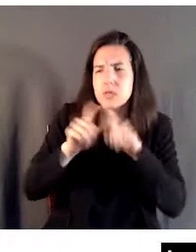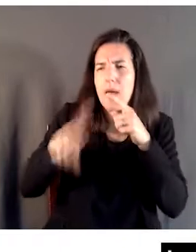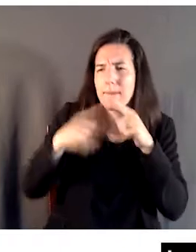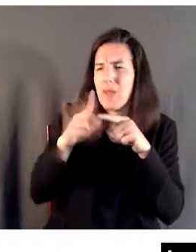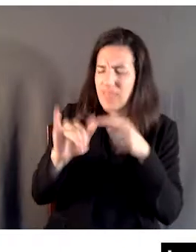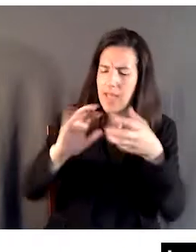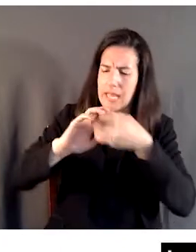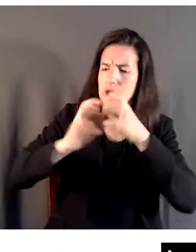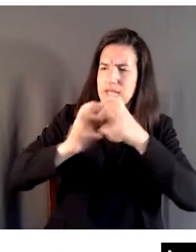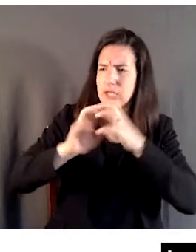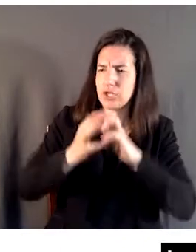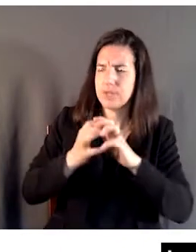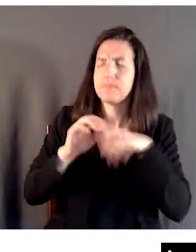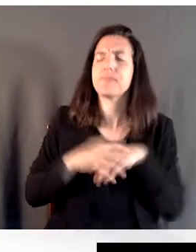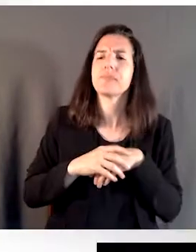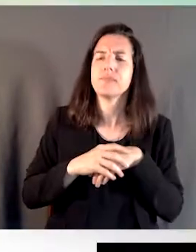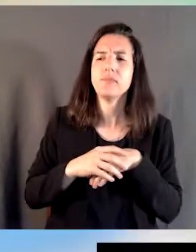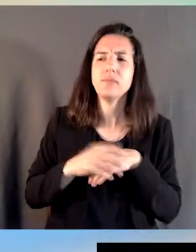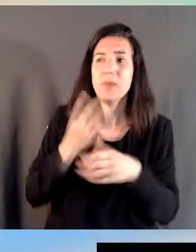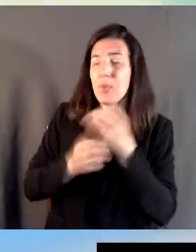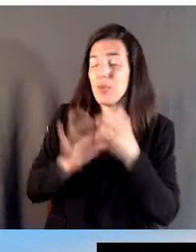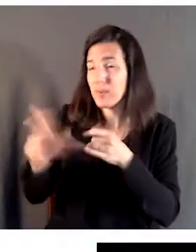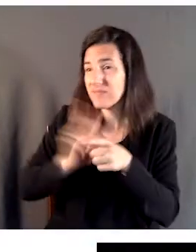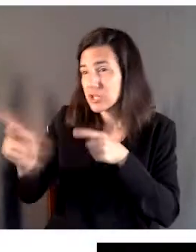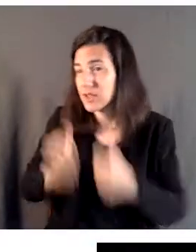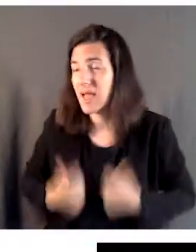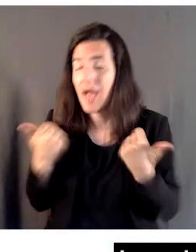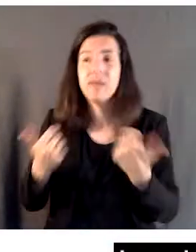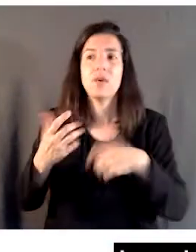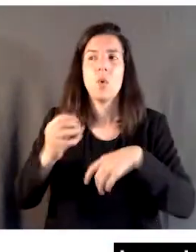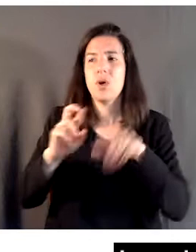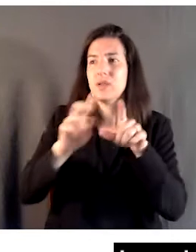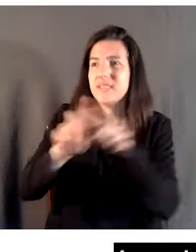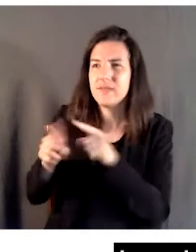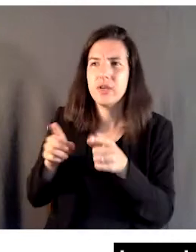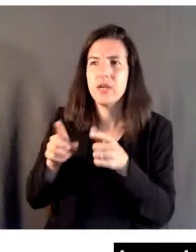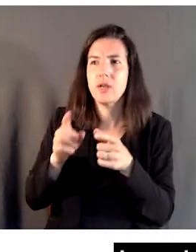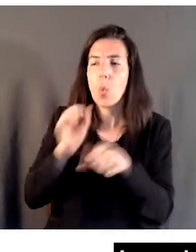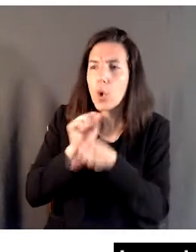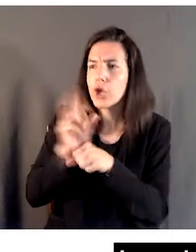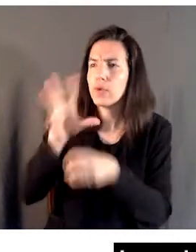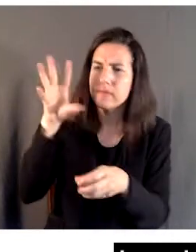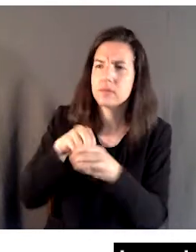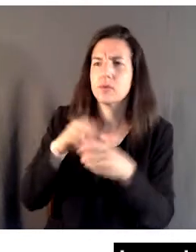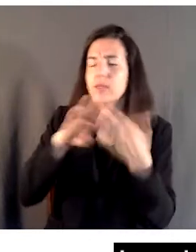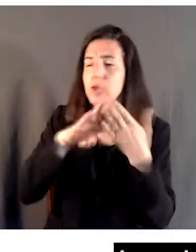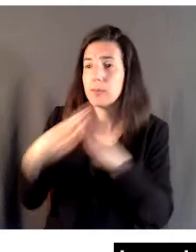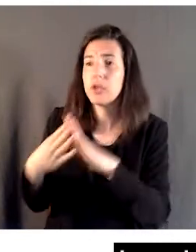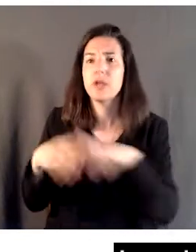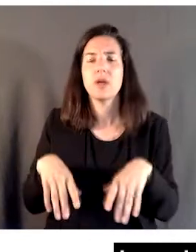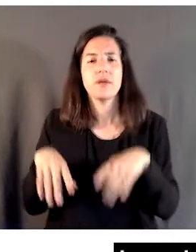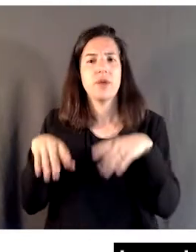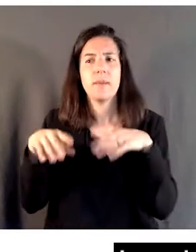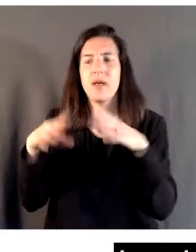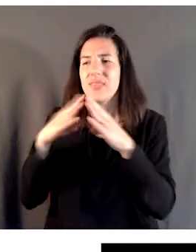in your professional life, as well as in all the ways you worked in the community, from Phoenix Housing to, CLT 902,